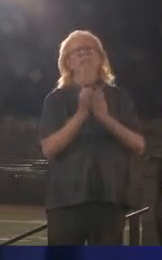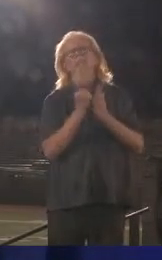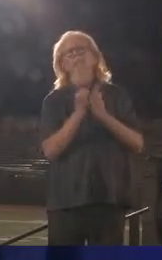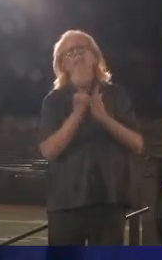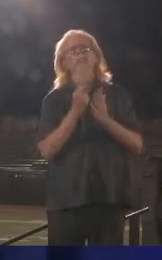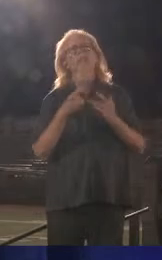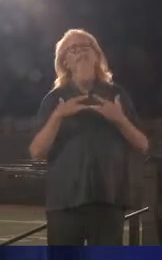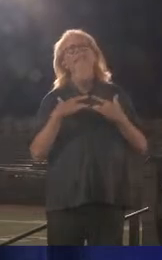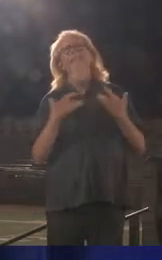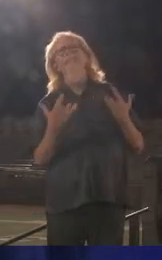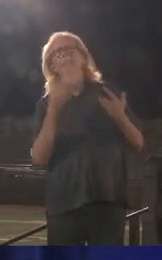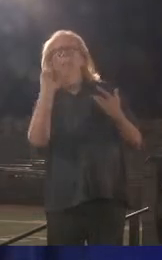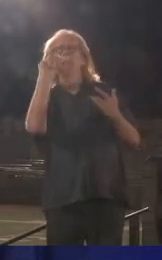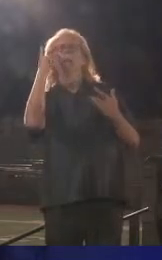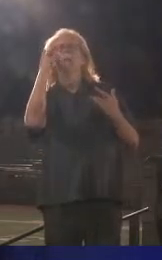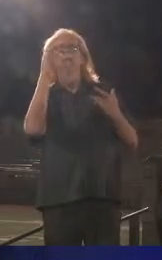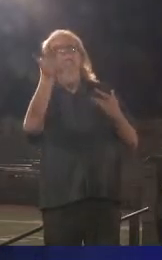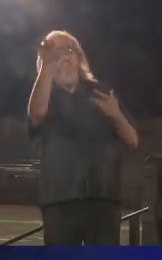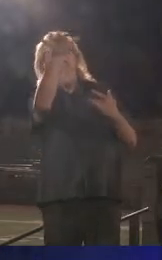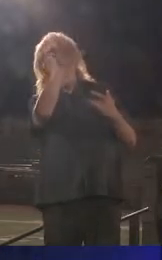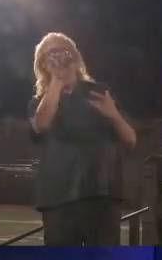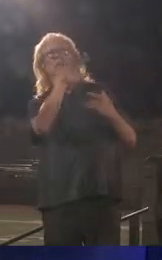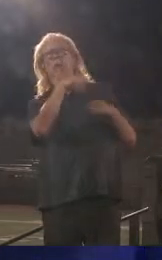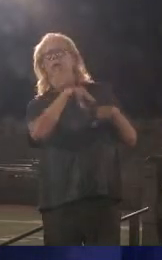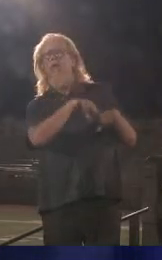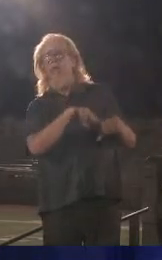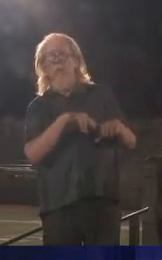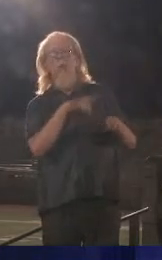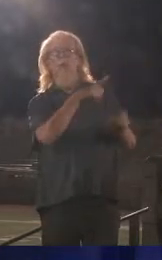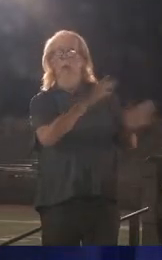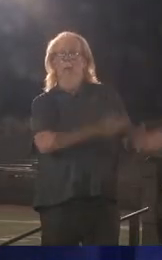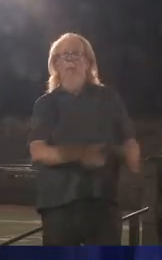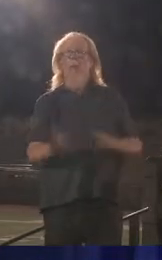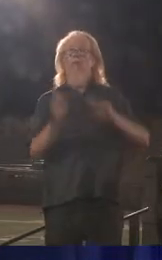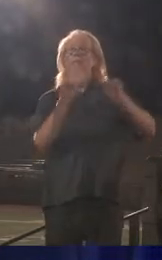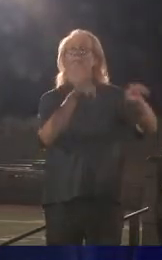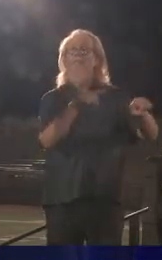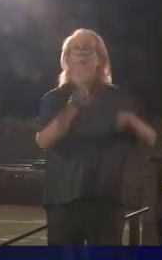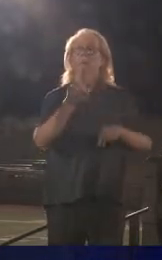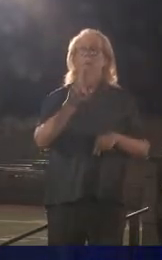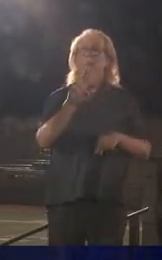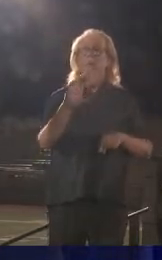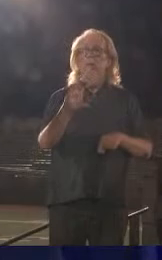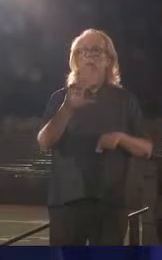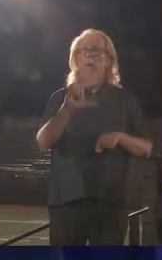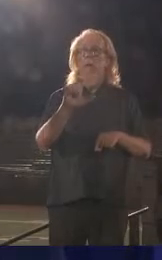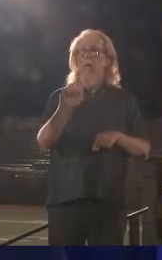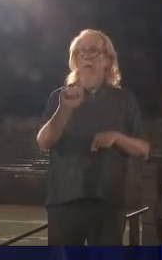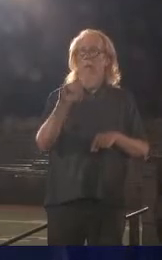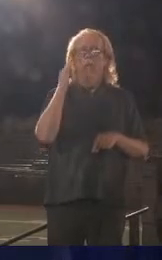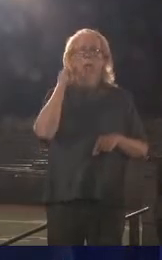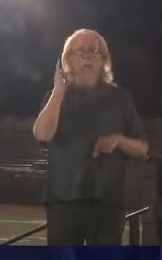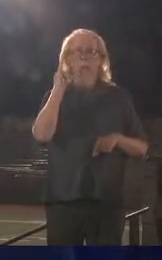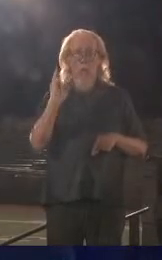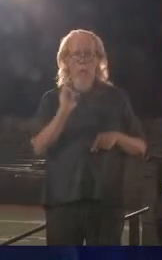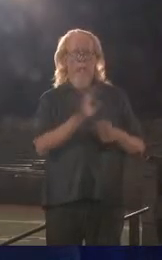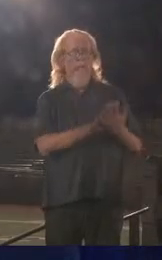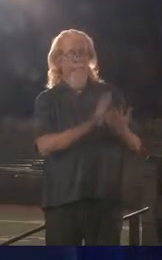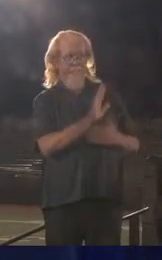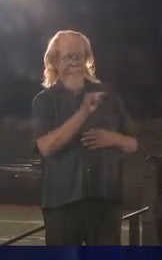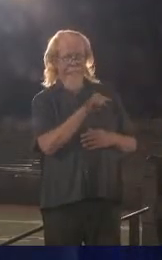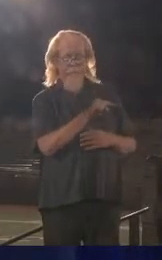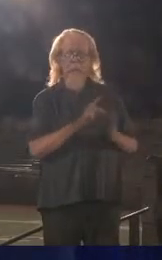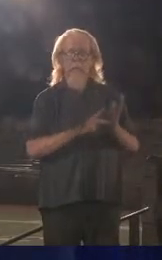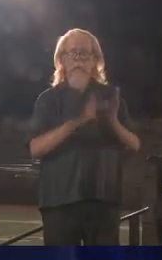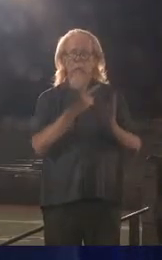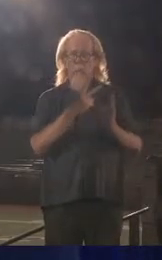political state of the nation. She plans to attend UCLA in the fall and hopefully double major